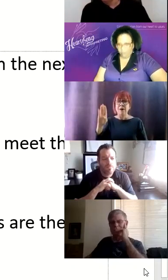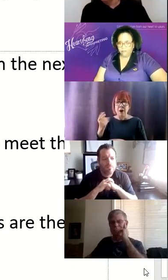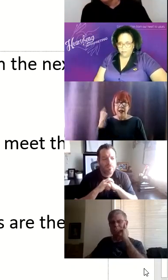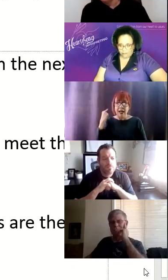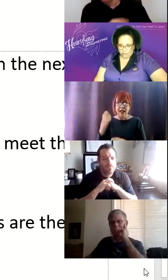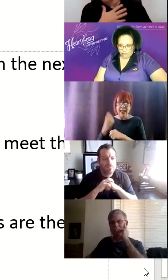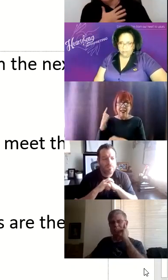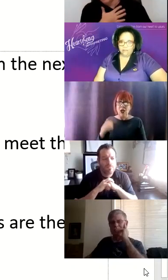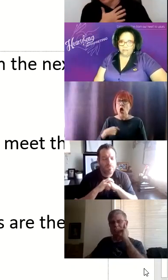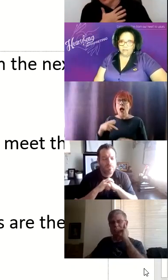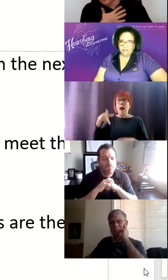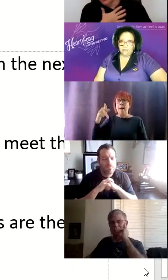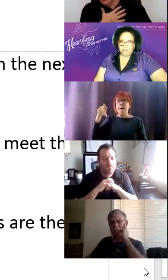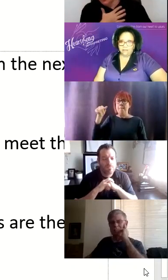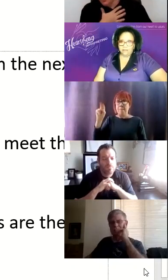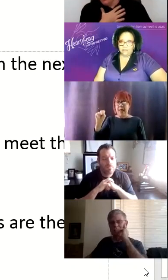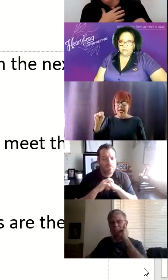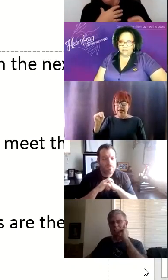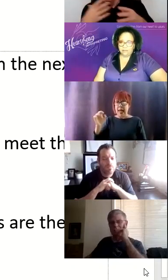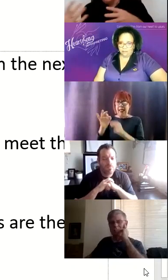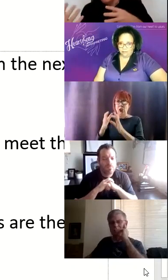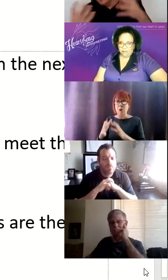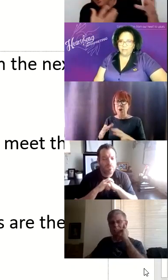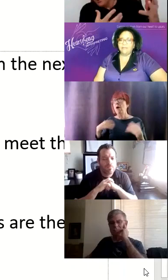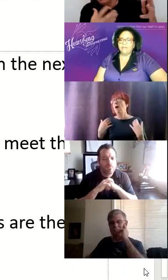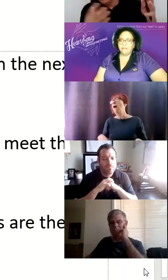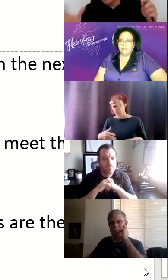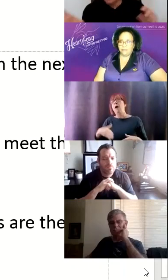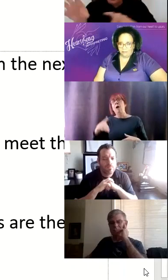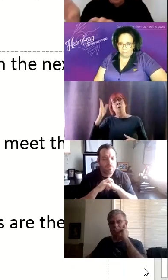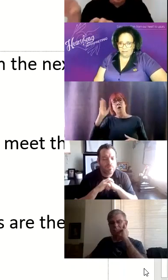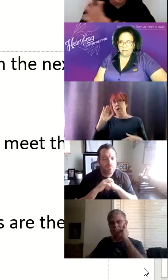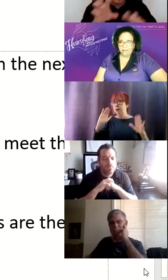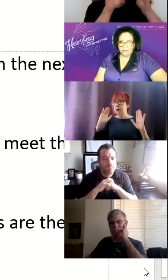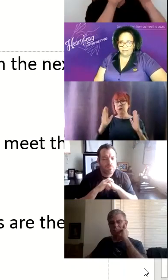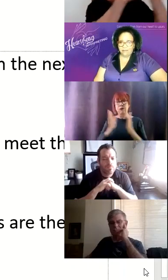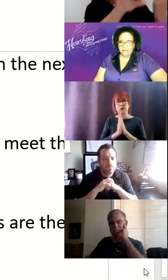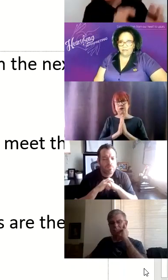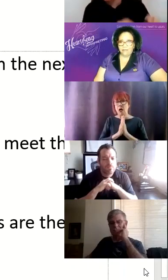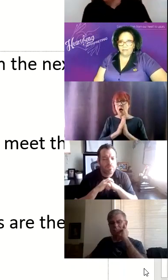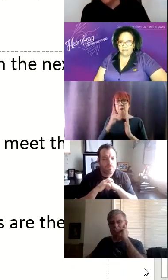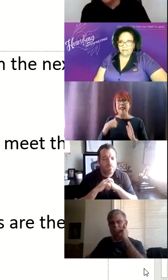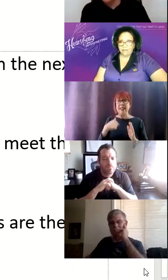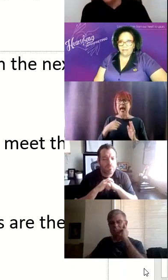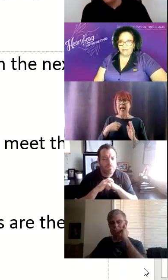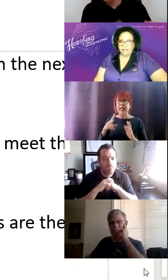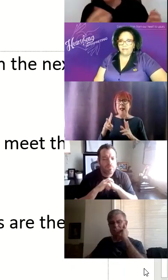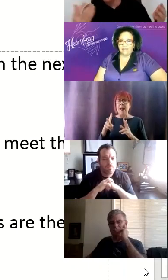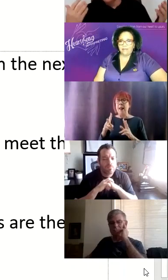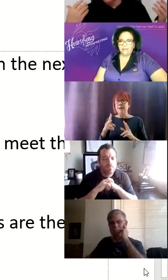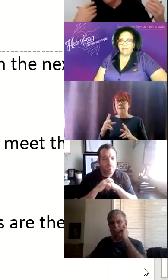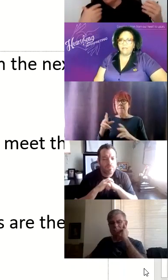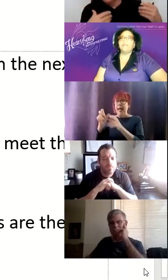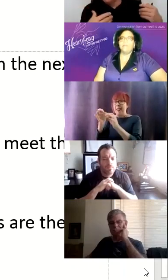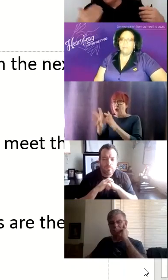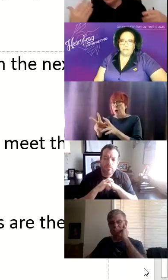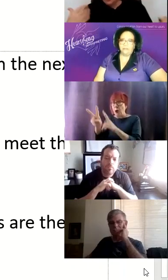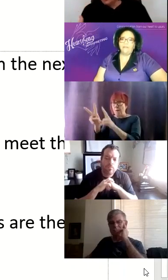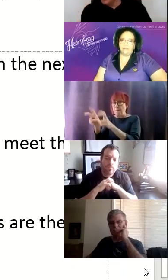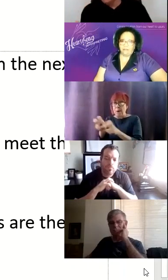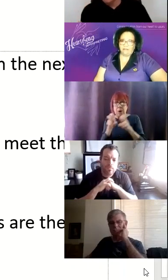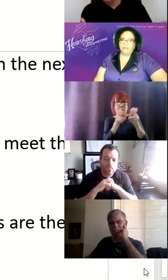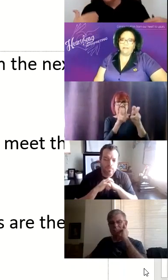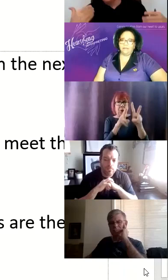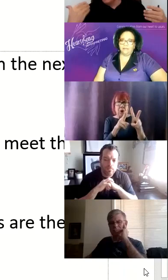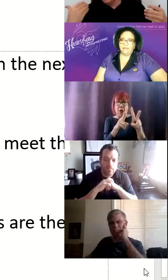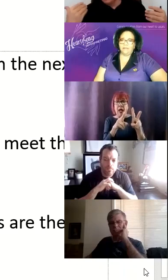interpreter has been a godsend for me, because I've been able to take my interpreters and drag them next to the speakers. I mean, I do